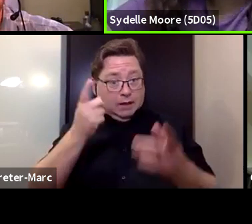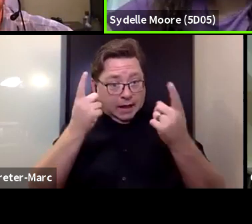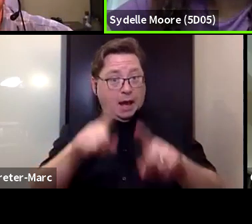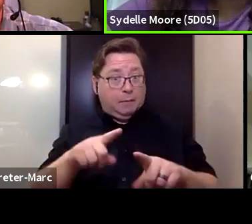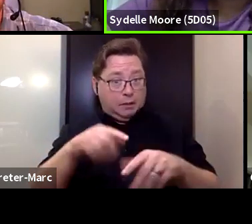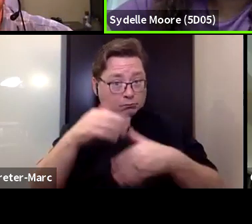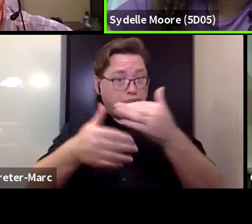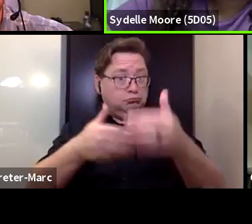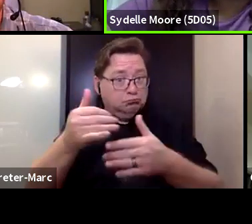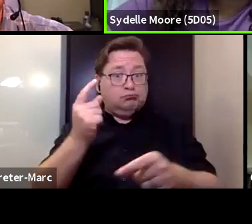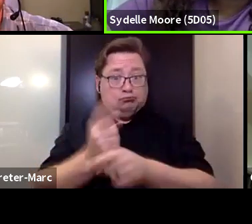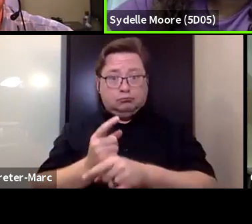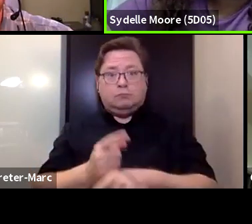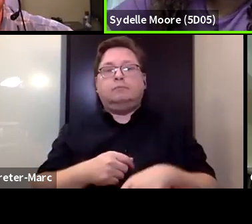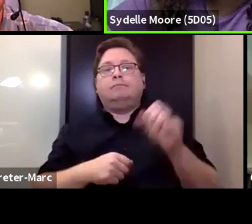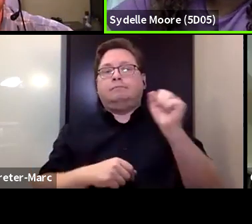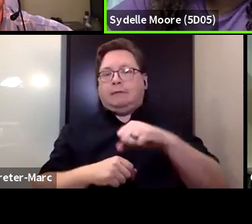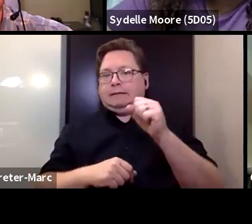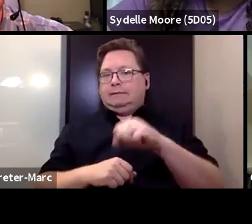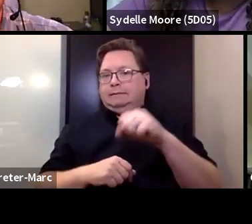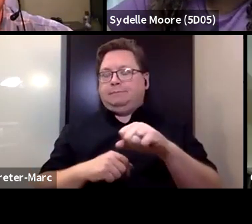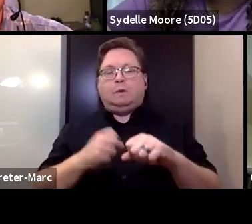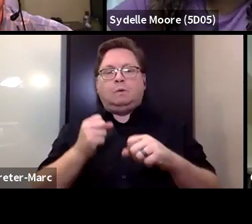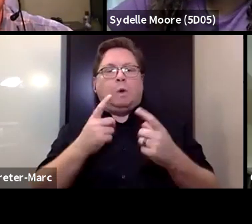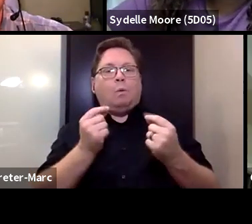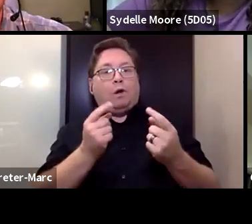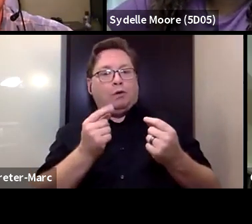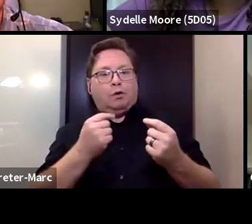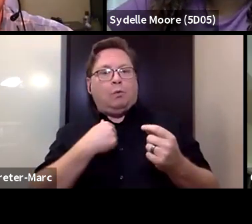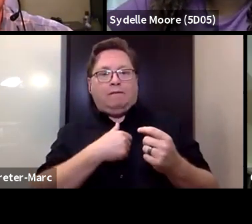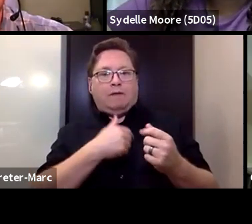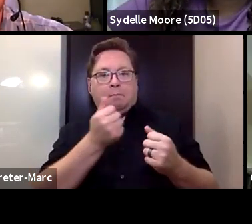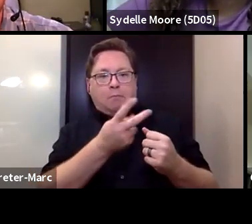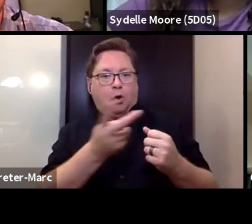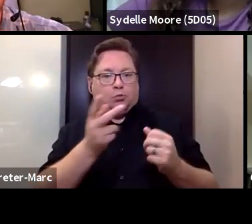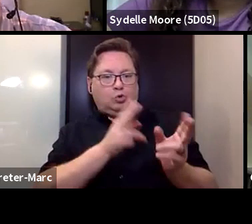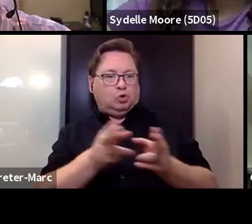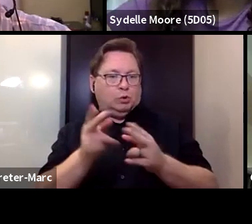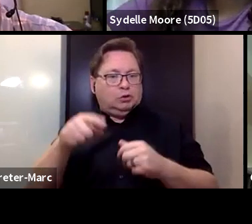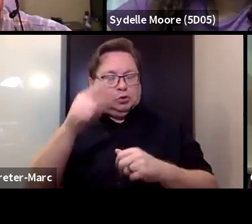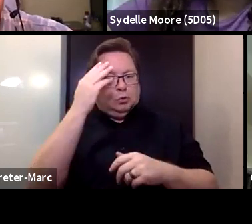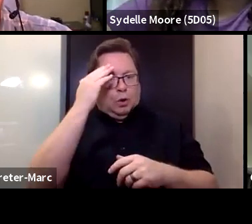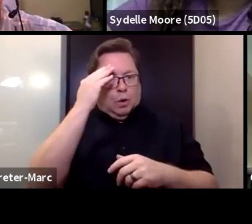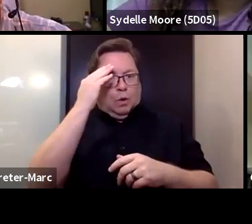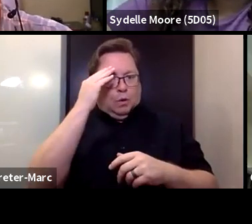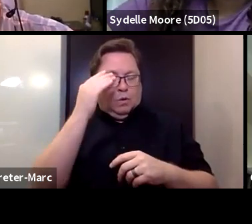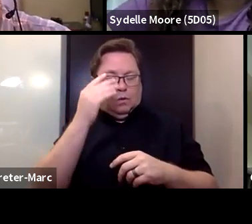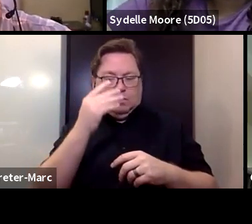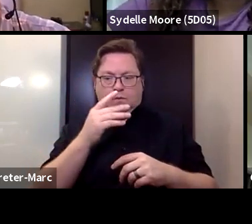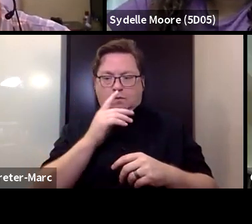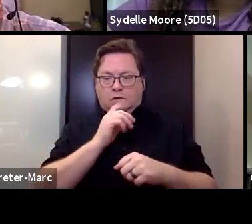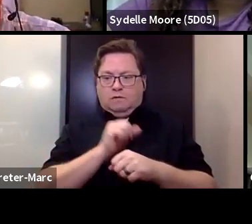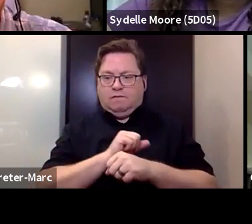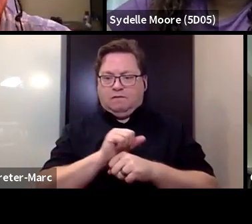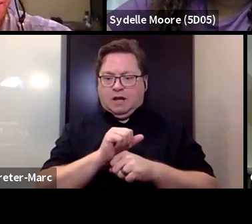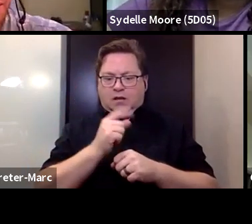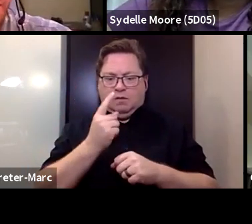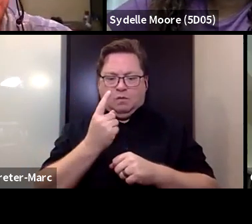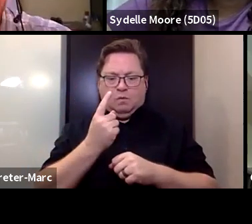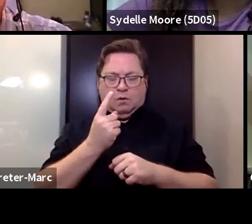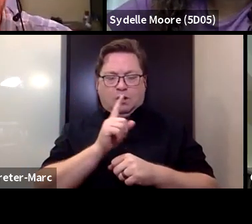Yes. Okay. So what are they doing? We've had multiple shootings here, as you well know. In fact, the one really,